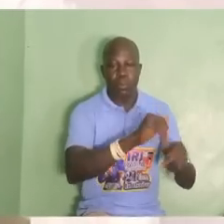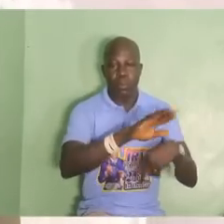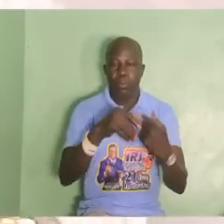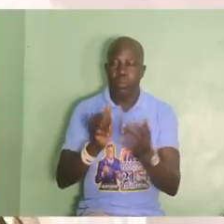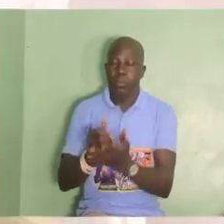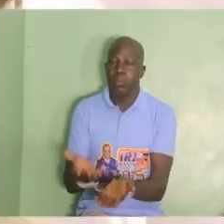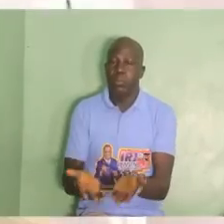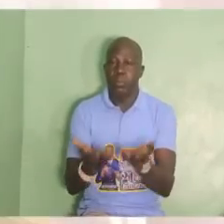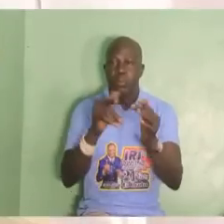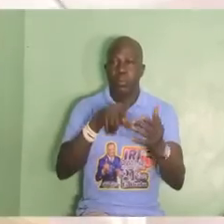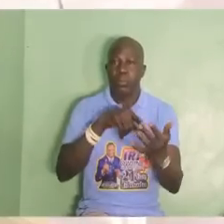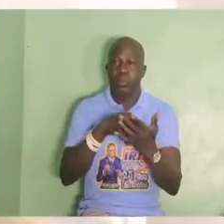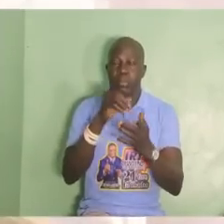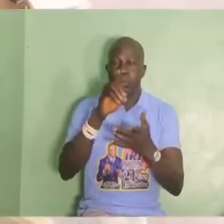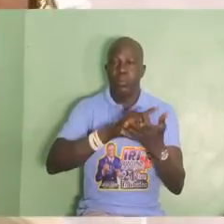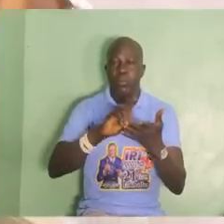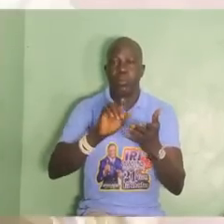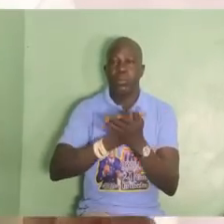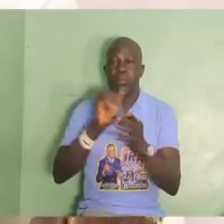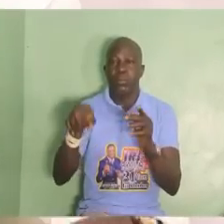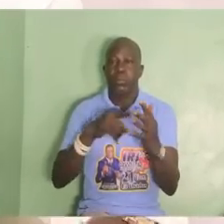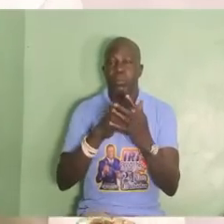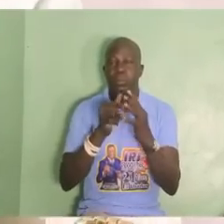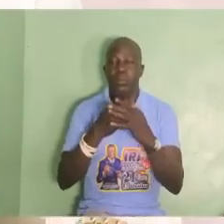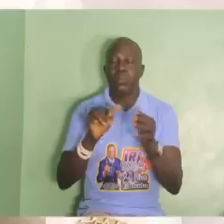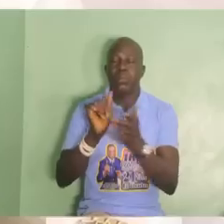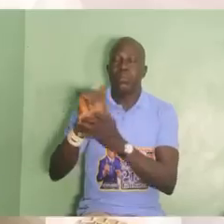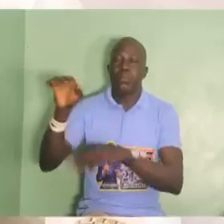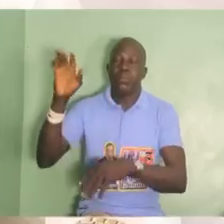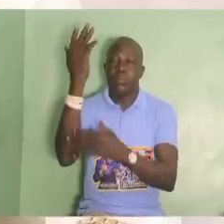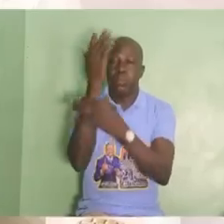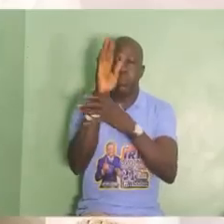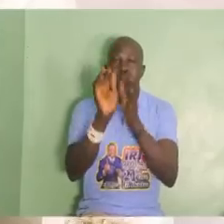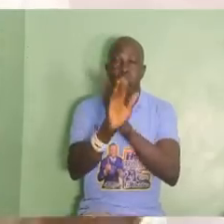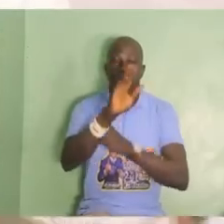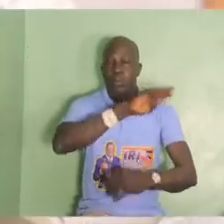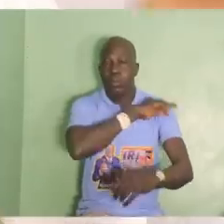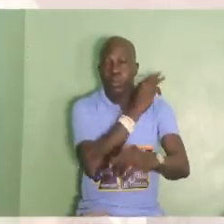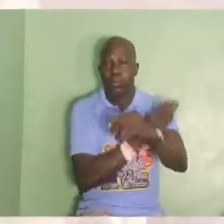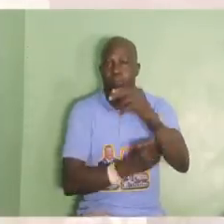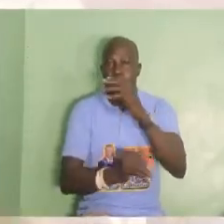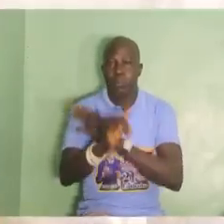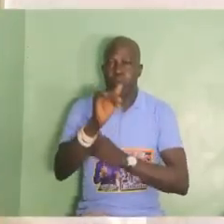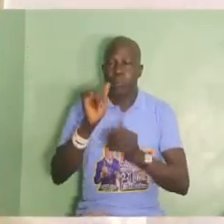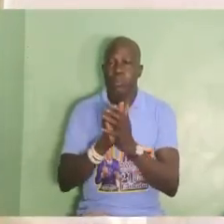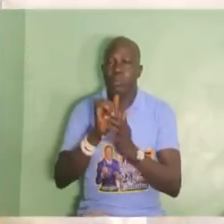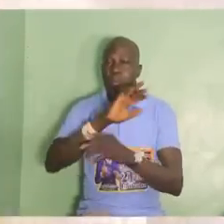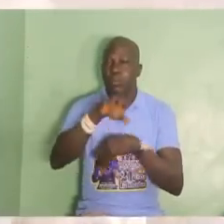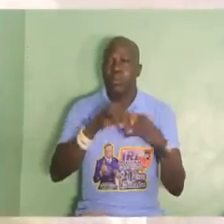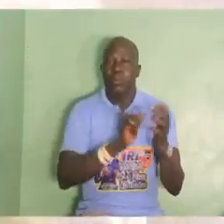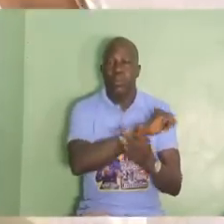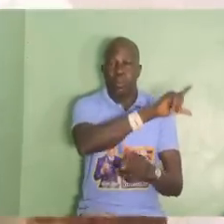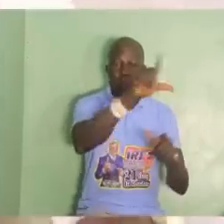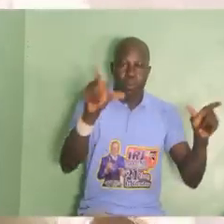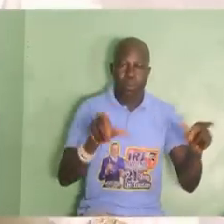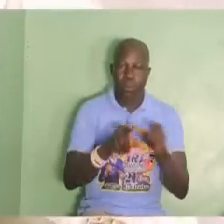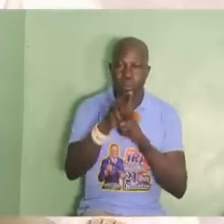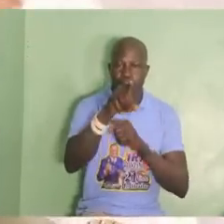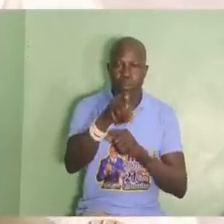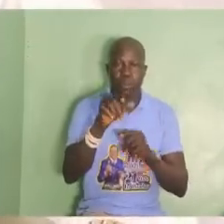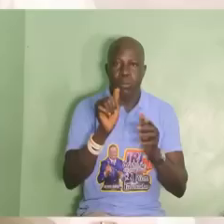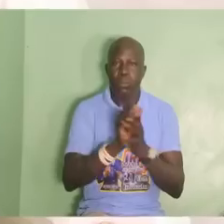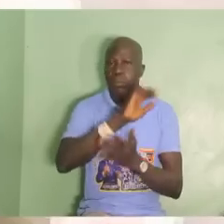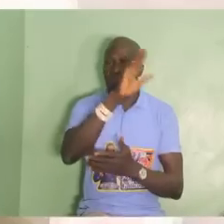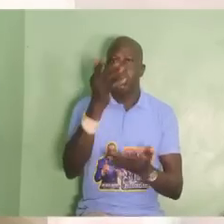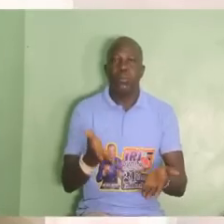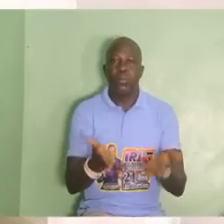not alone mo soro mi o daso I speak not alone owo agbara olorun olodumare mighty hand of the almighty o ma daye o will visit your life